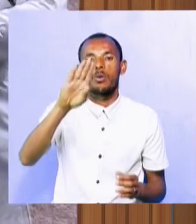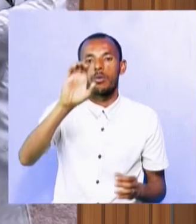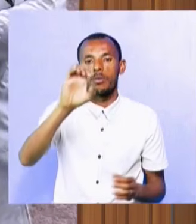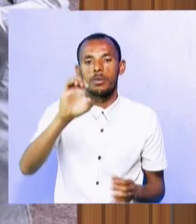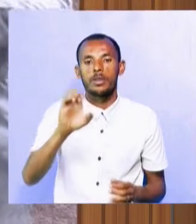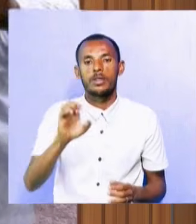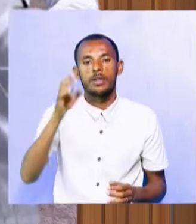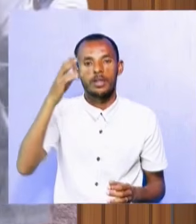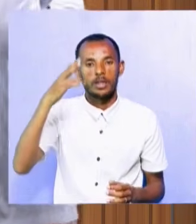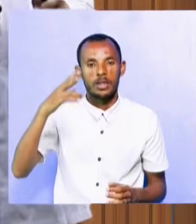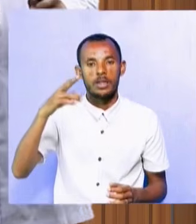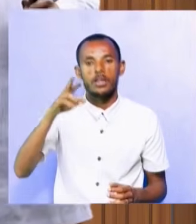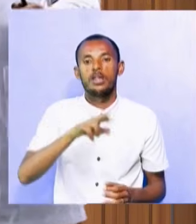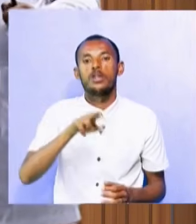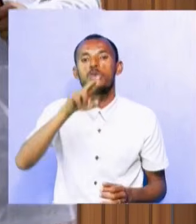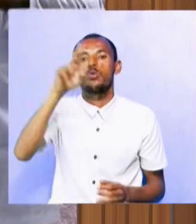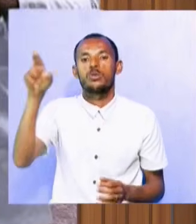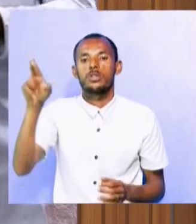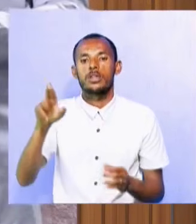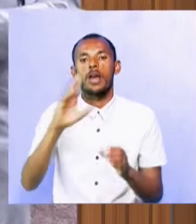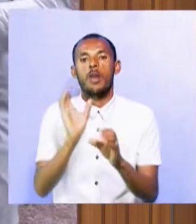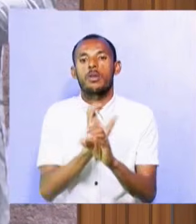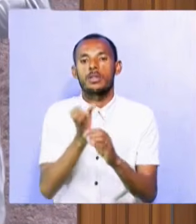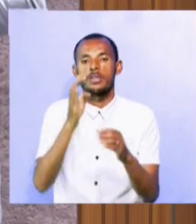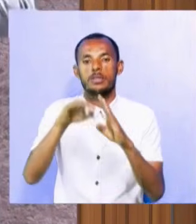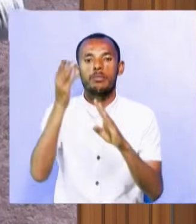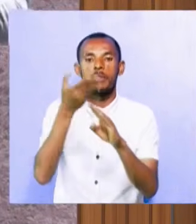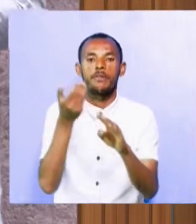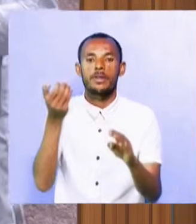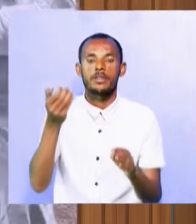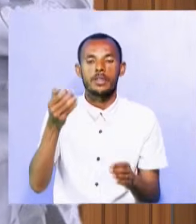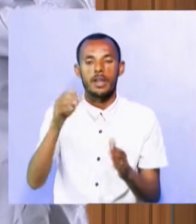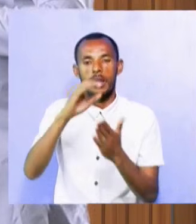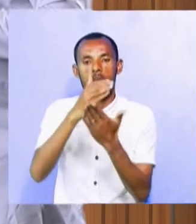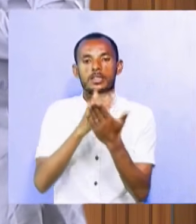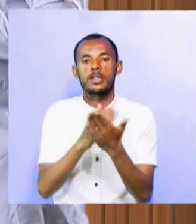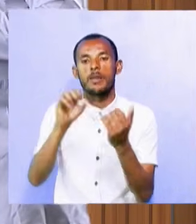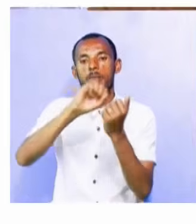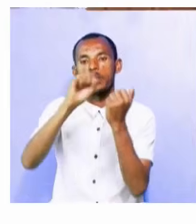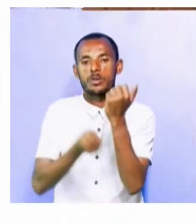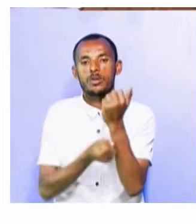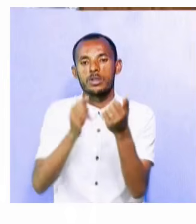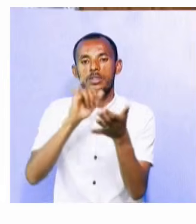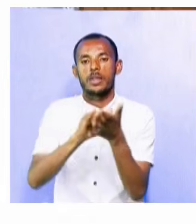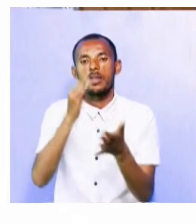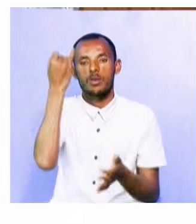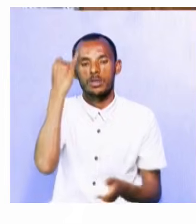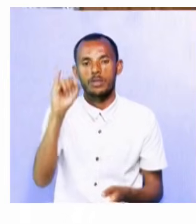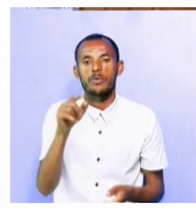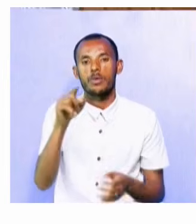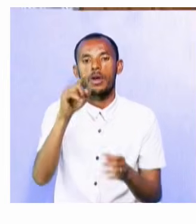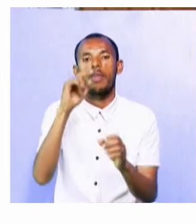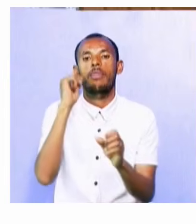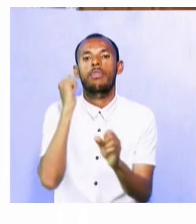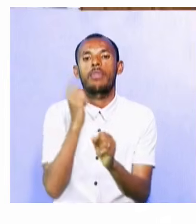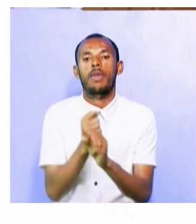is calculated in our previous lesson. So, based on that concept, you can